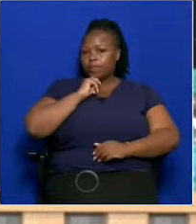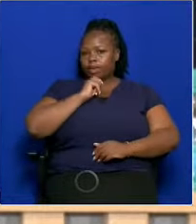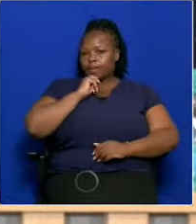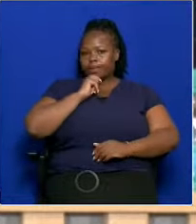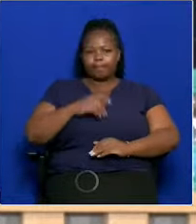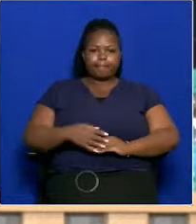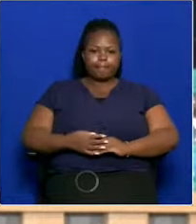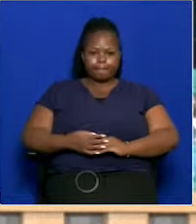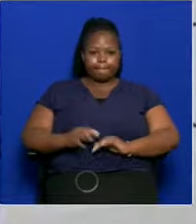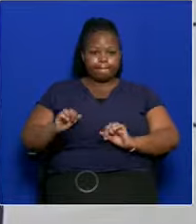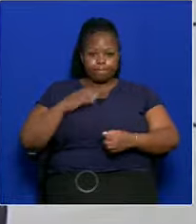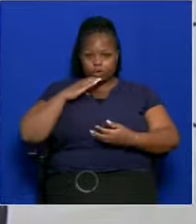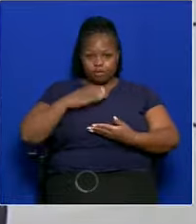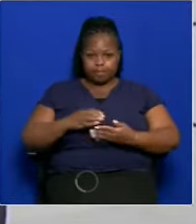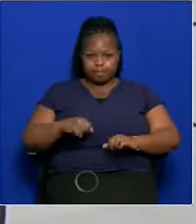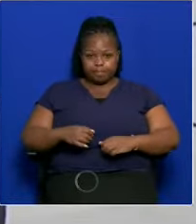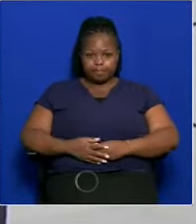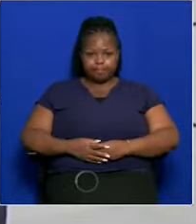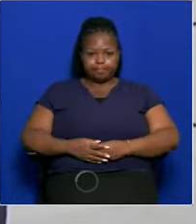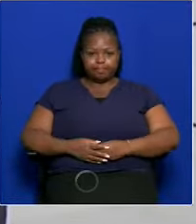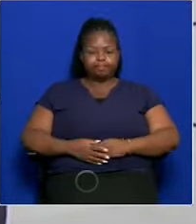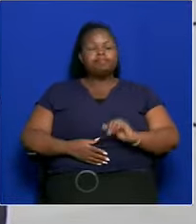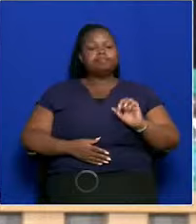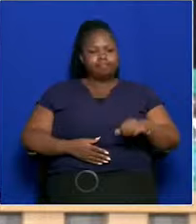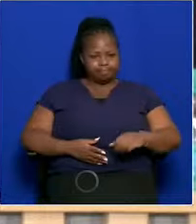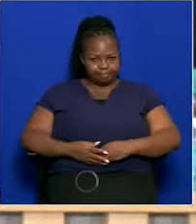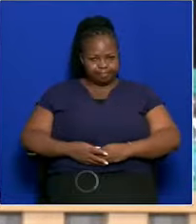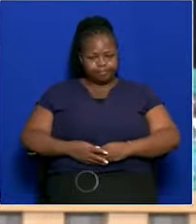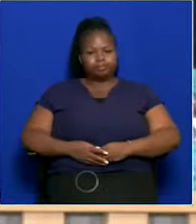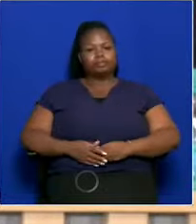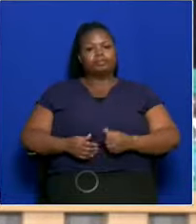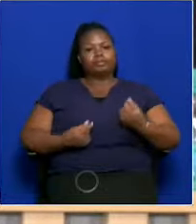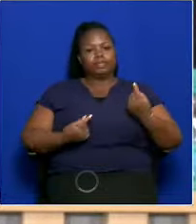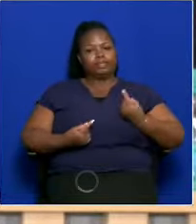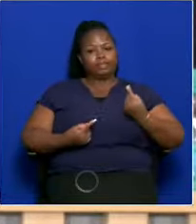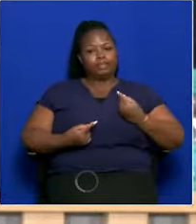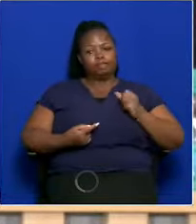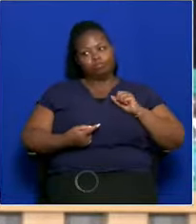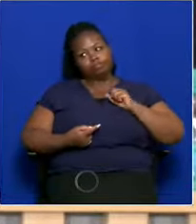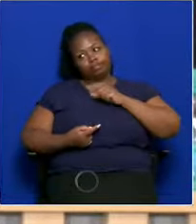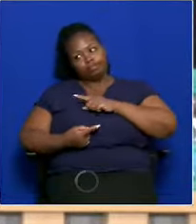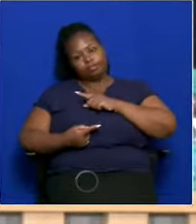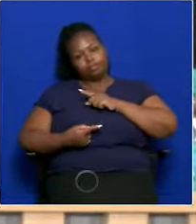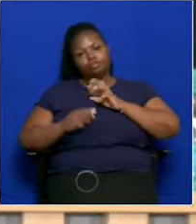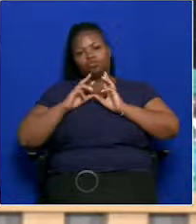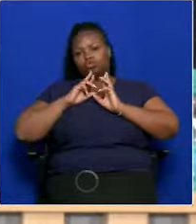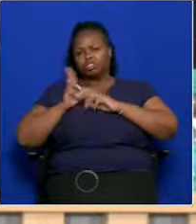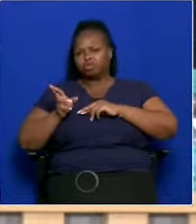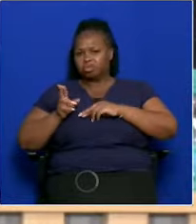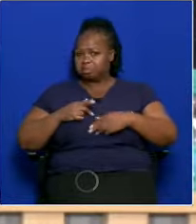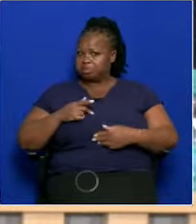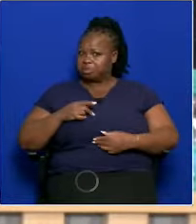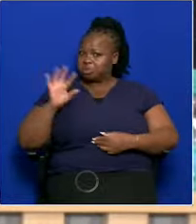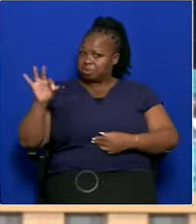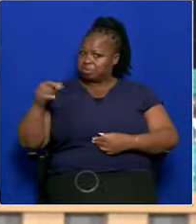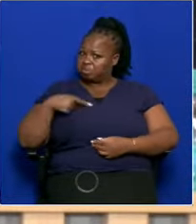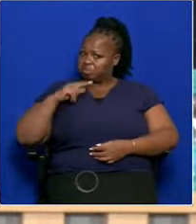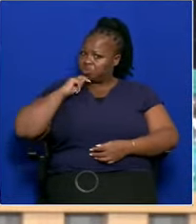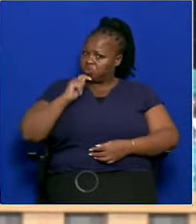that? Yes. And then you respond and say, is this true? That's at chat